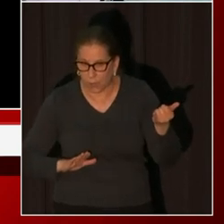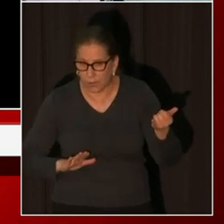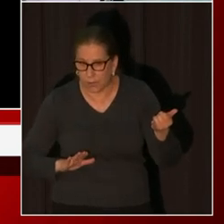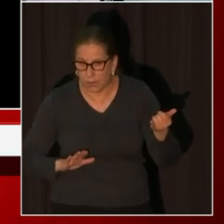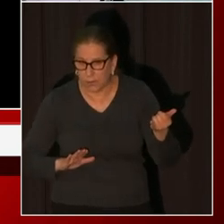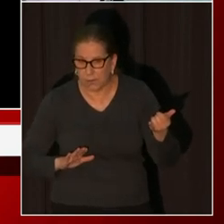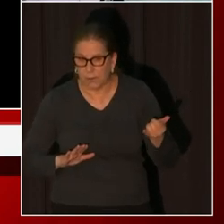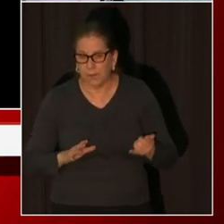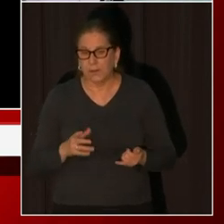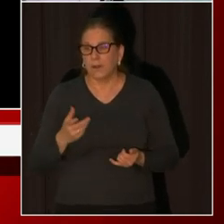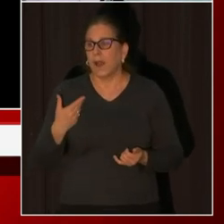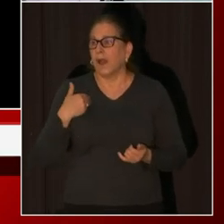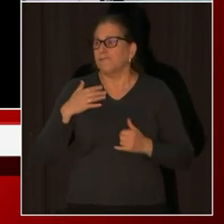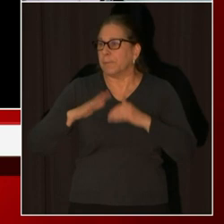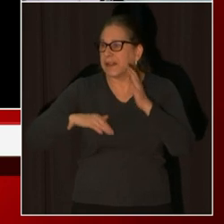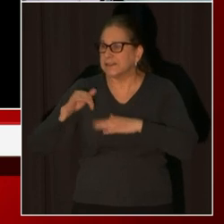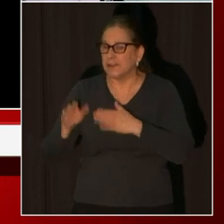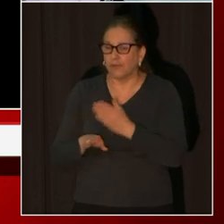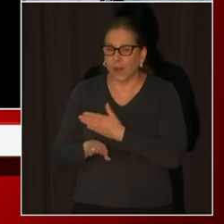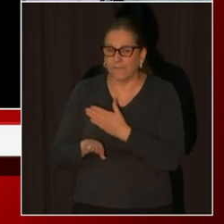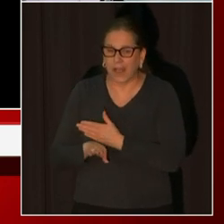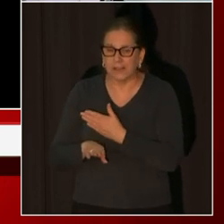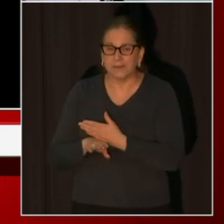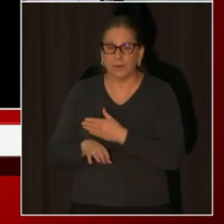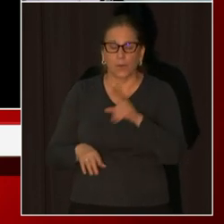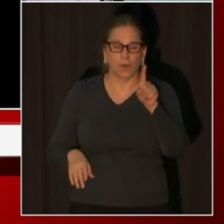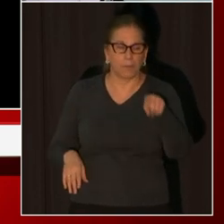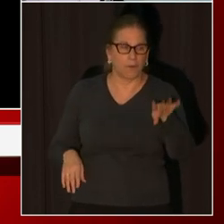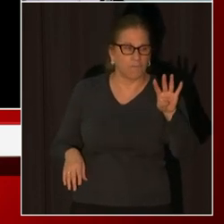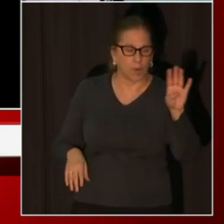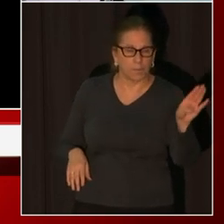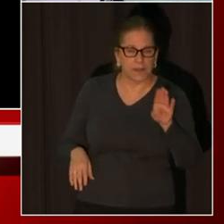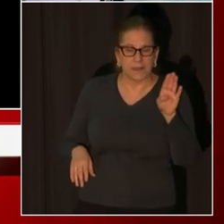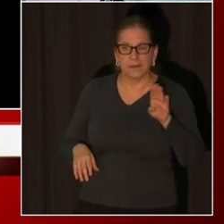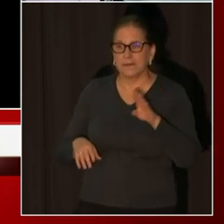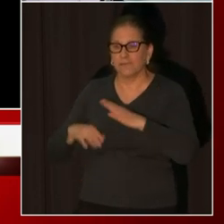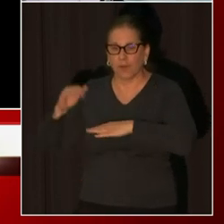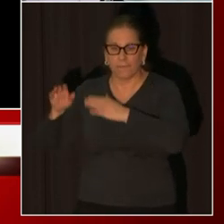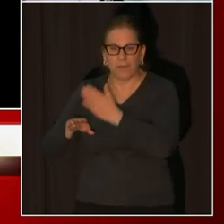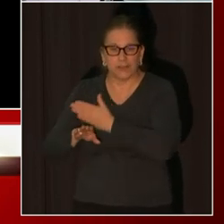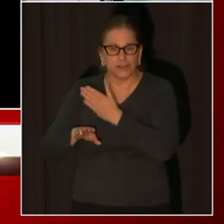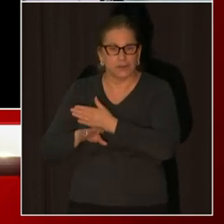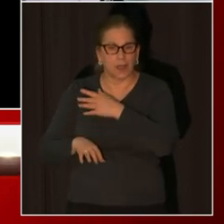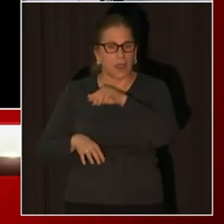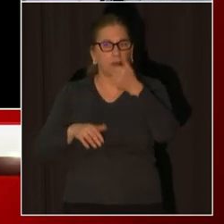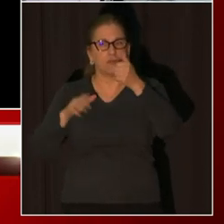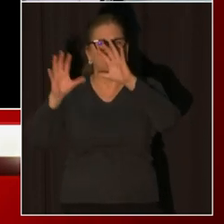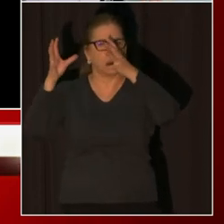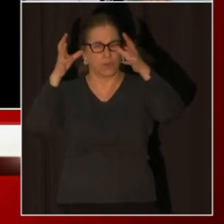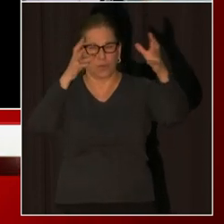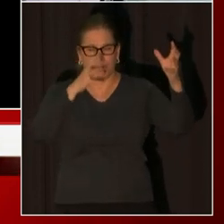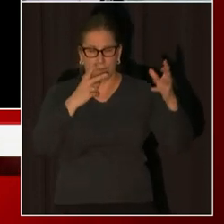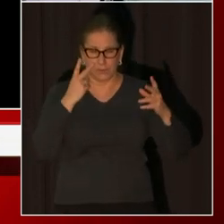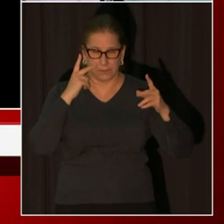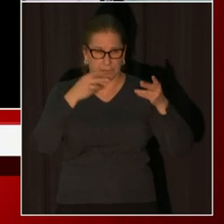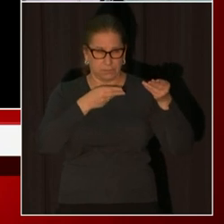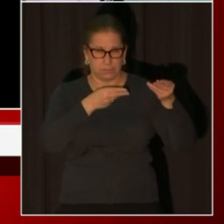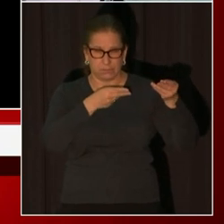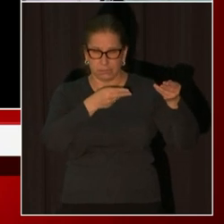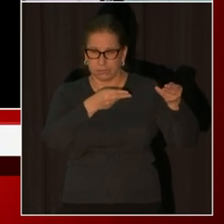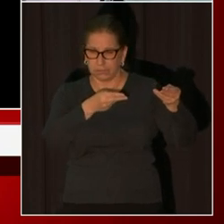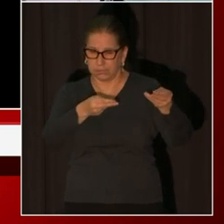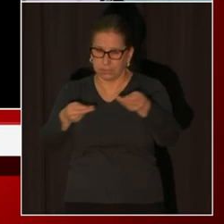renovations at $1.4 billion. Then you can see the other categories that are listed there. When we talk